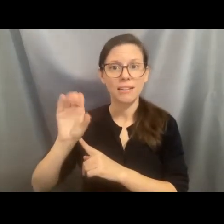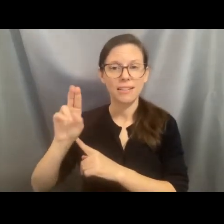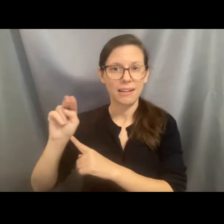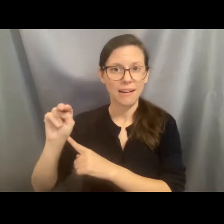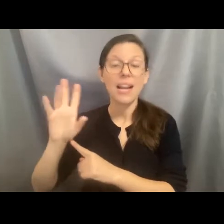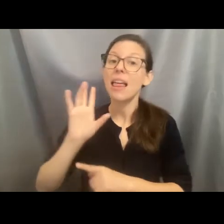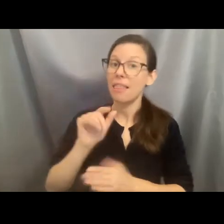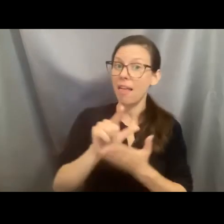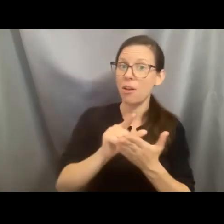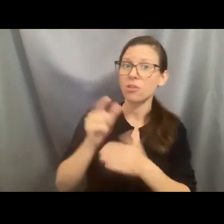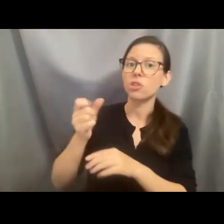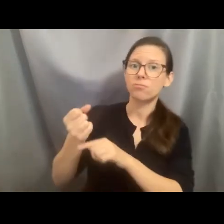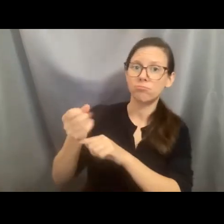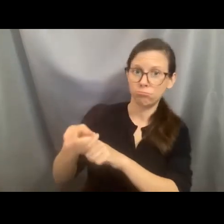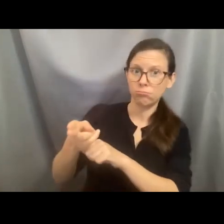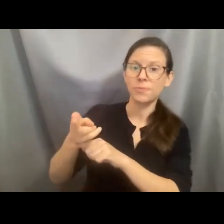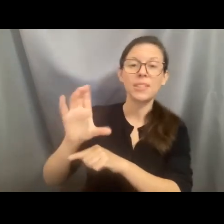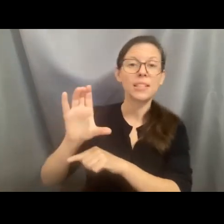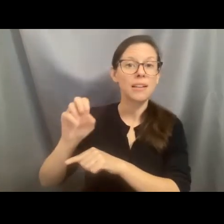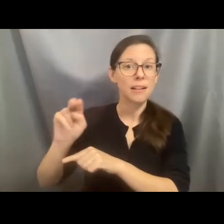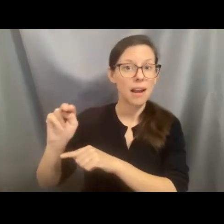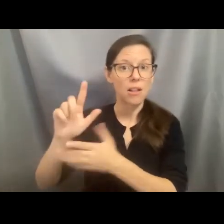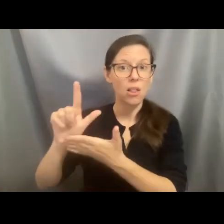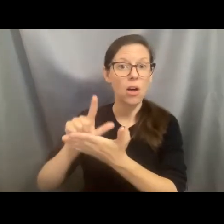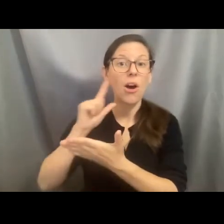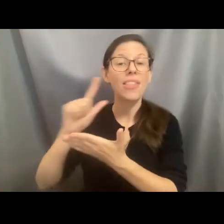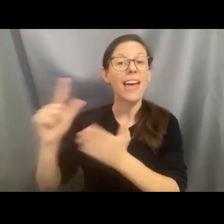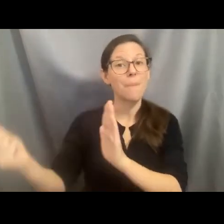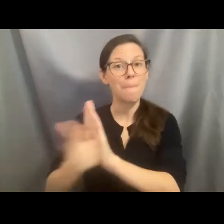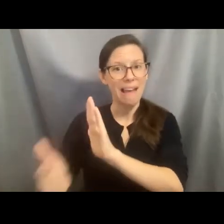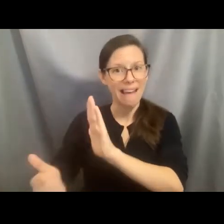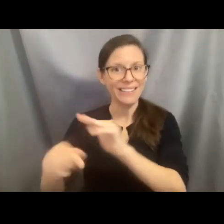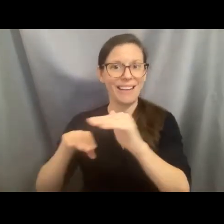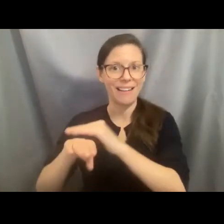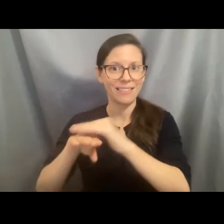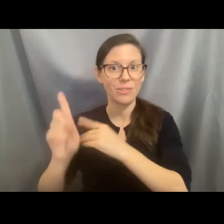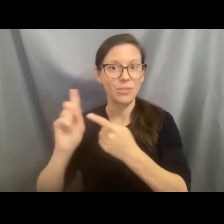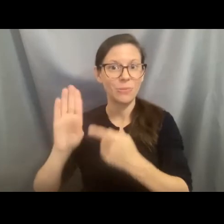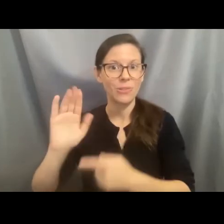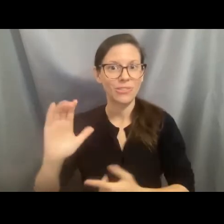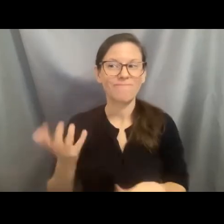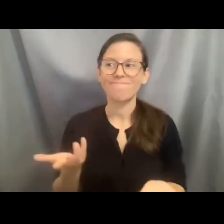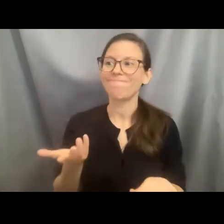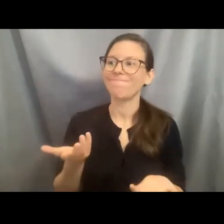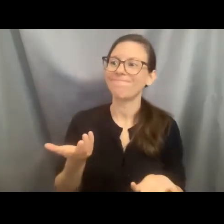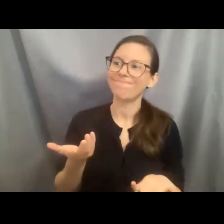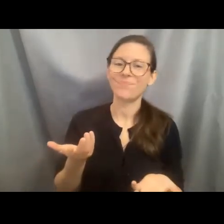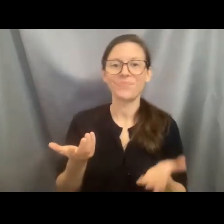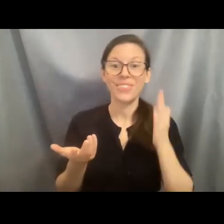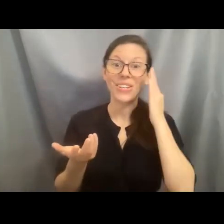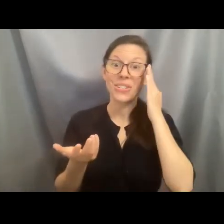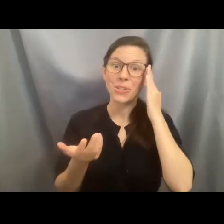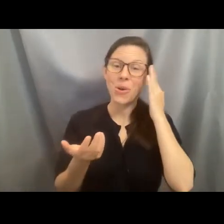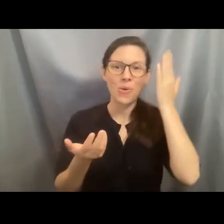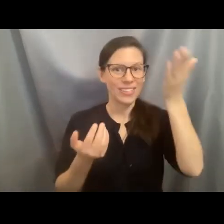law that banned access to birth control. So there's, at least in